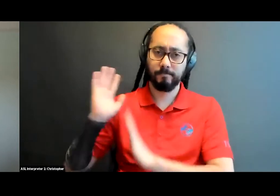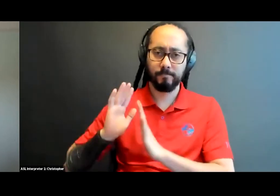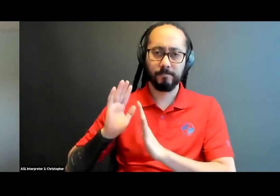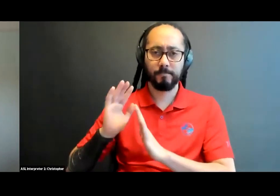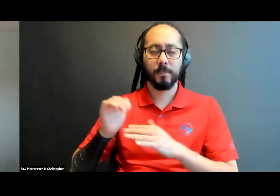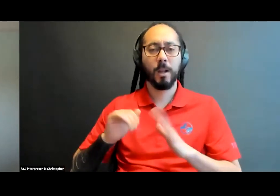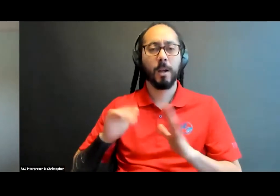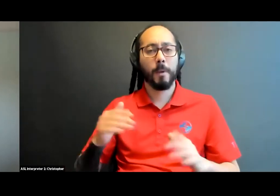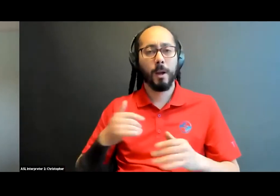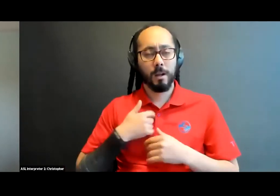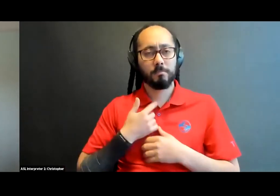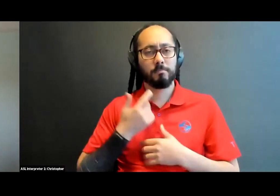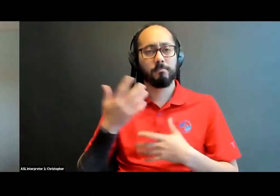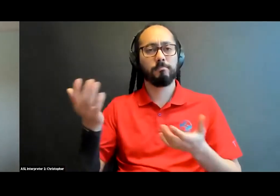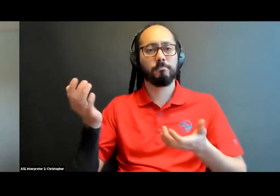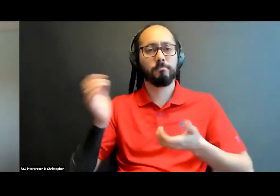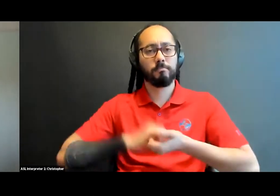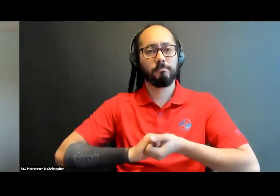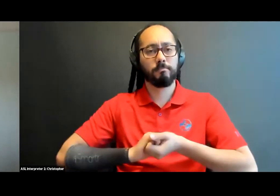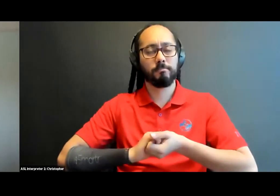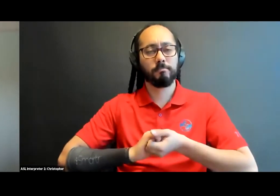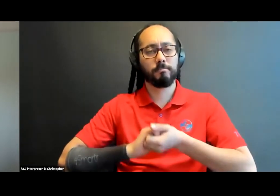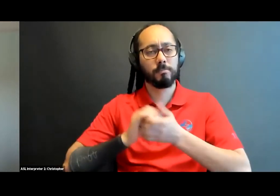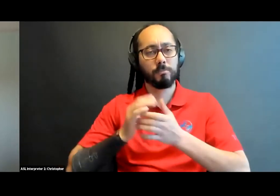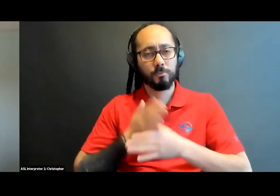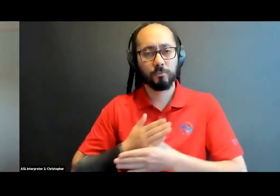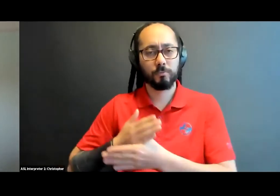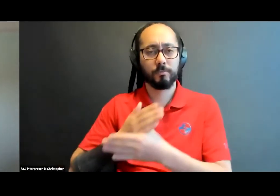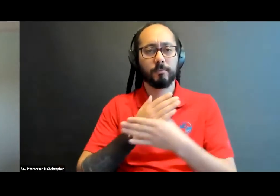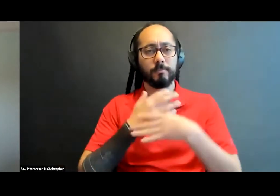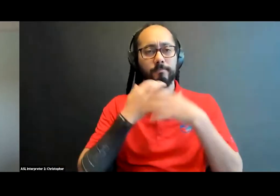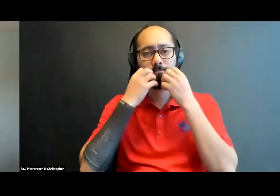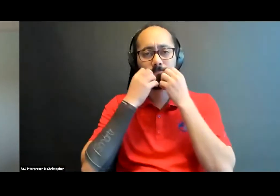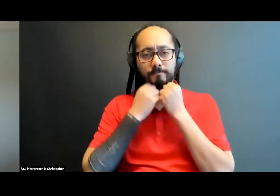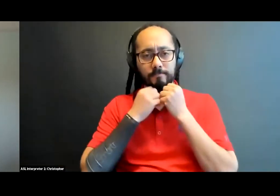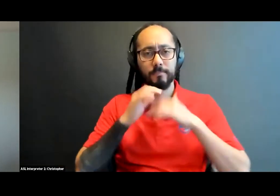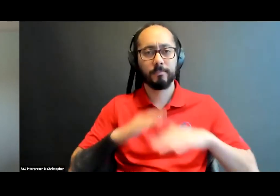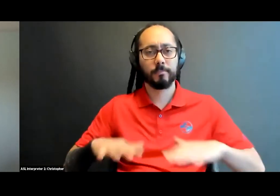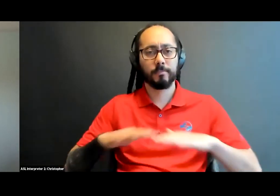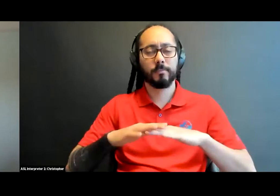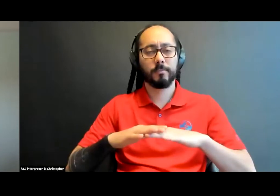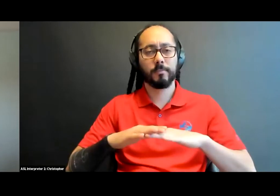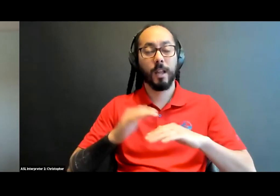notion of mutual care. And I recognize that a future for Black